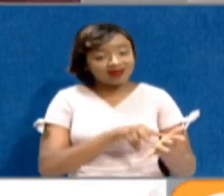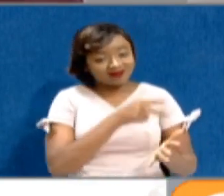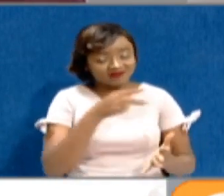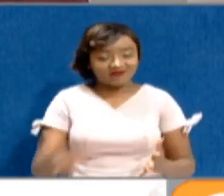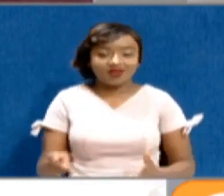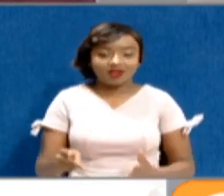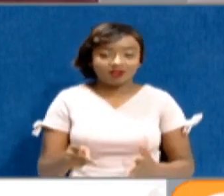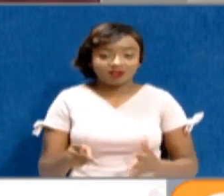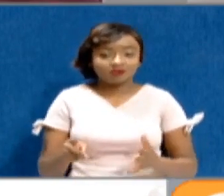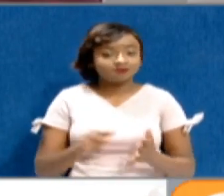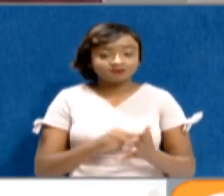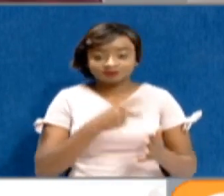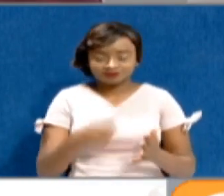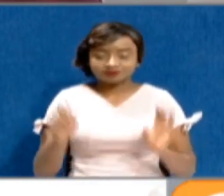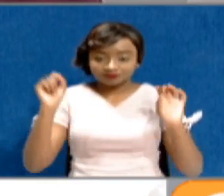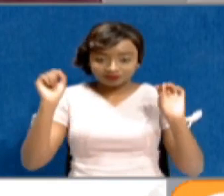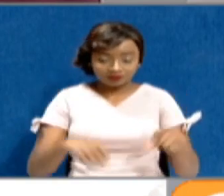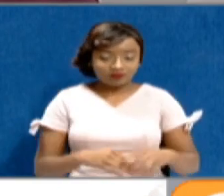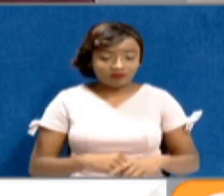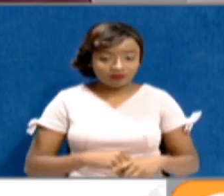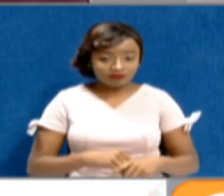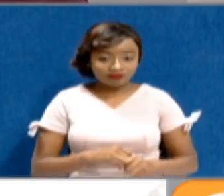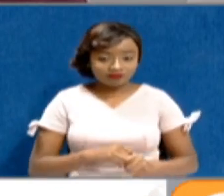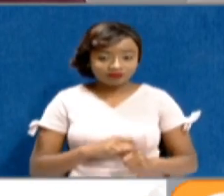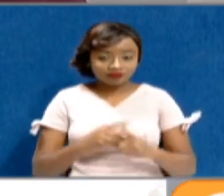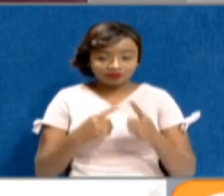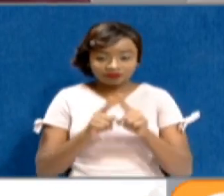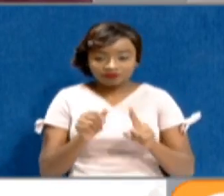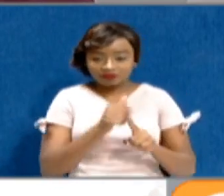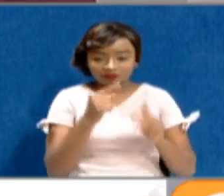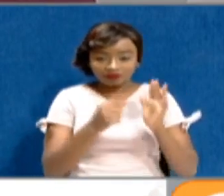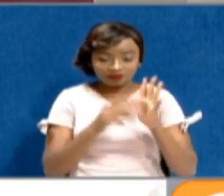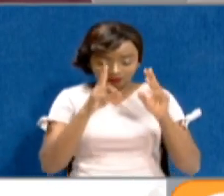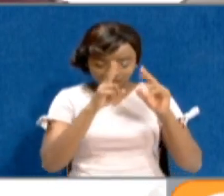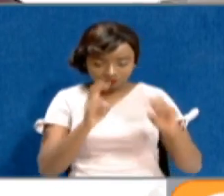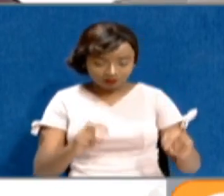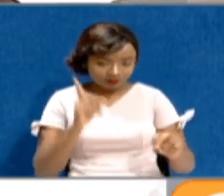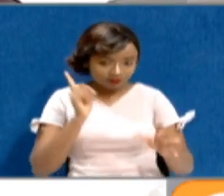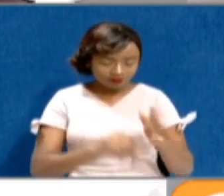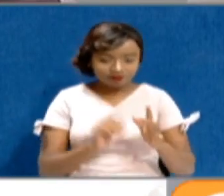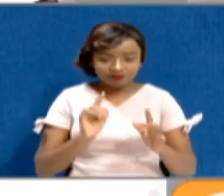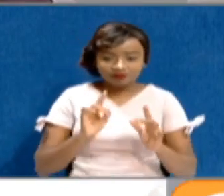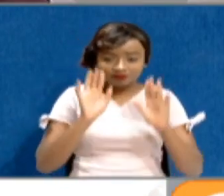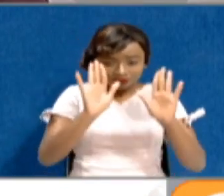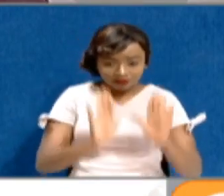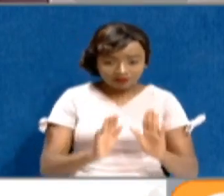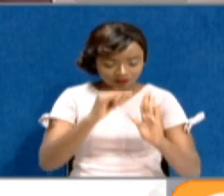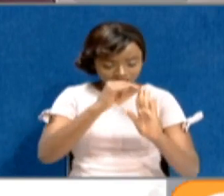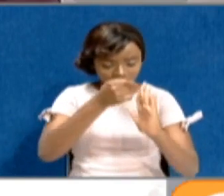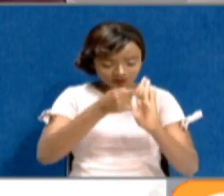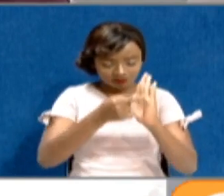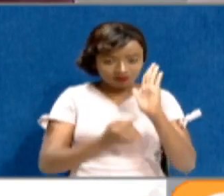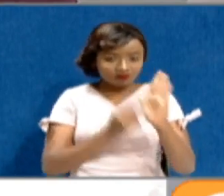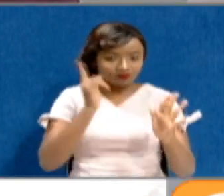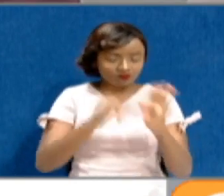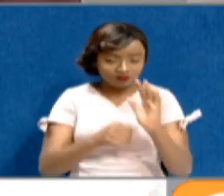as the process of developing the vaccine is. All right? Another thing they're checking for here is that all-important issue of the